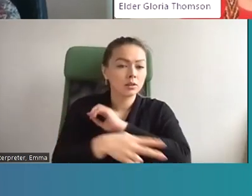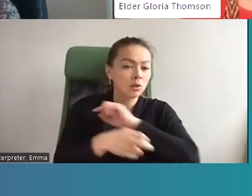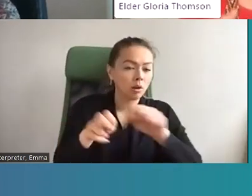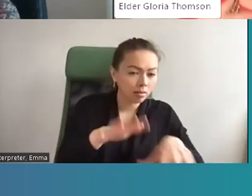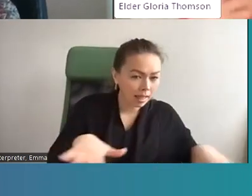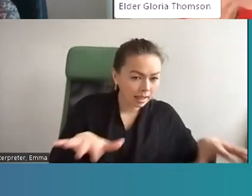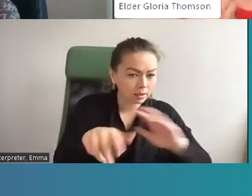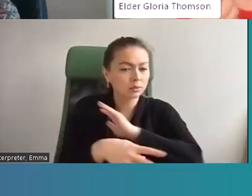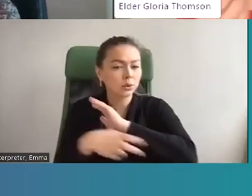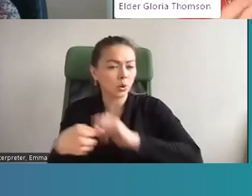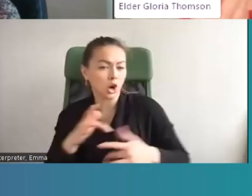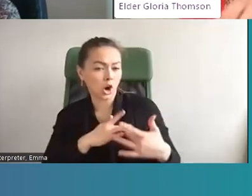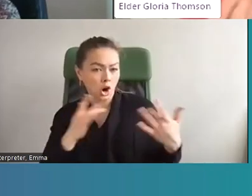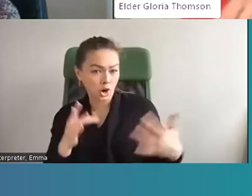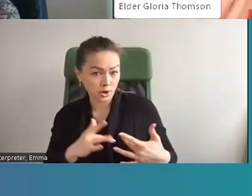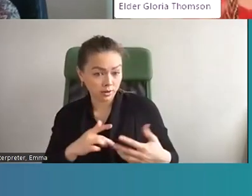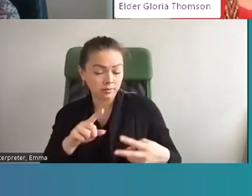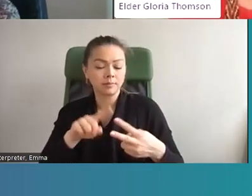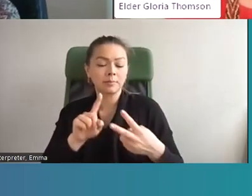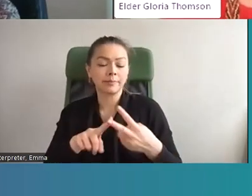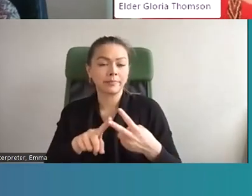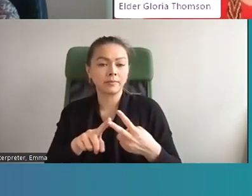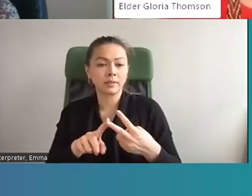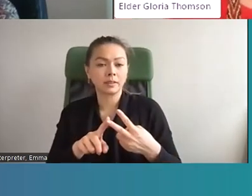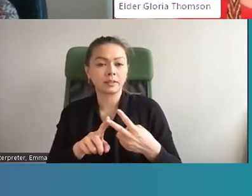Children. And these two videos we